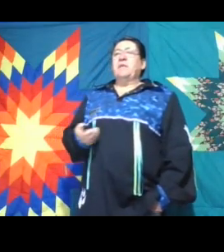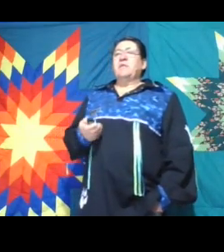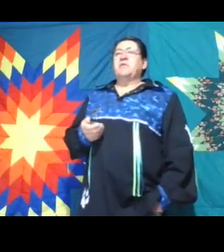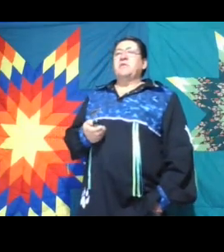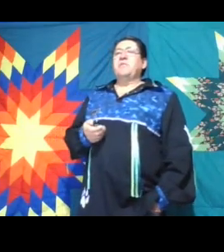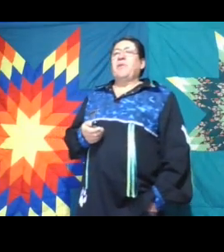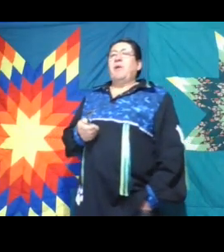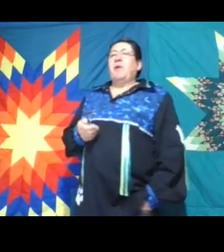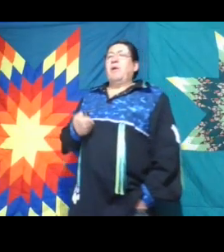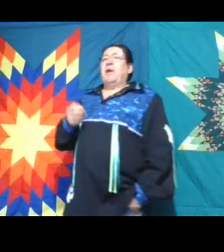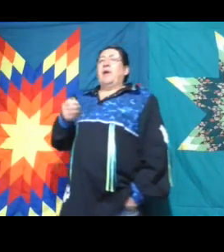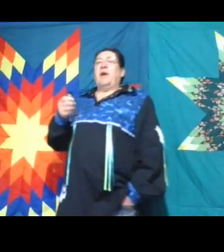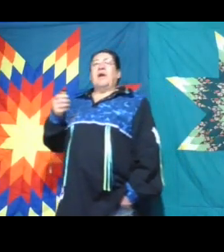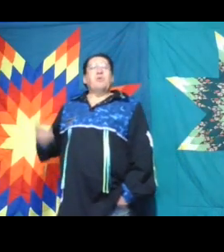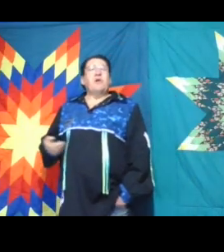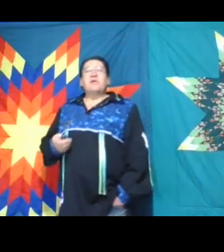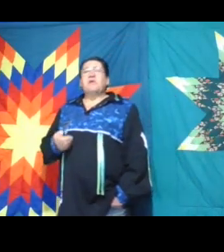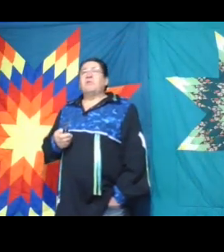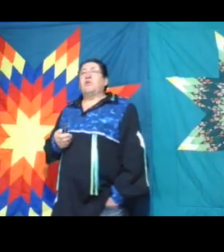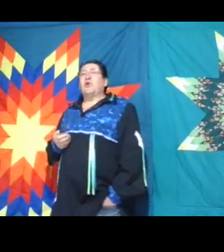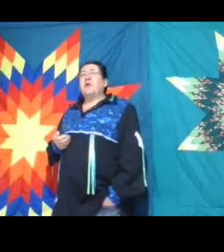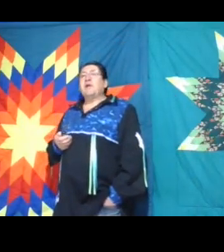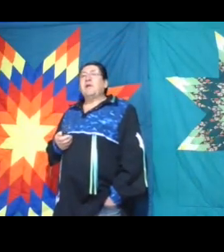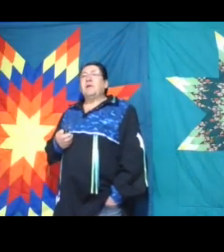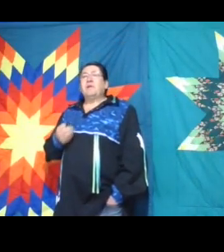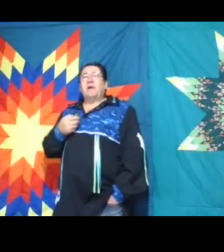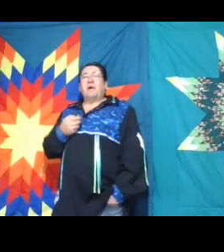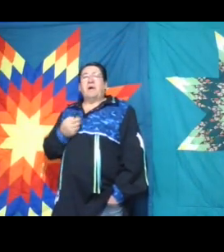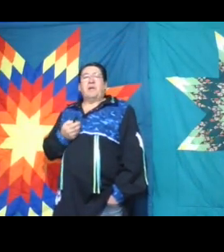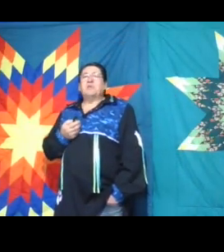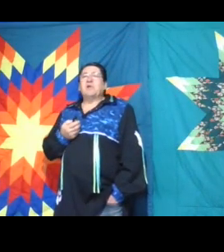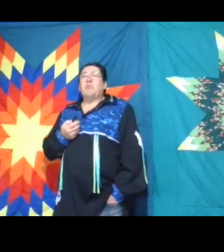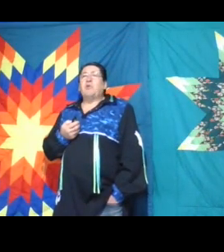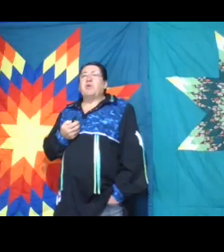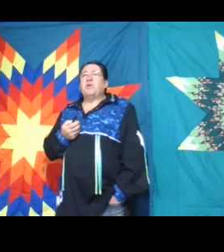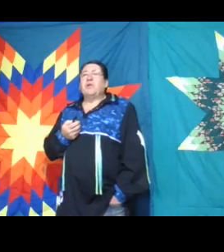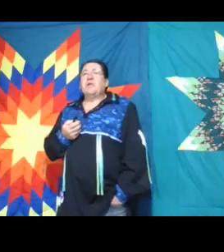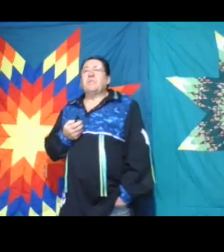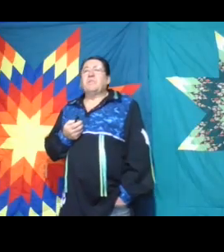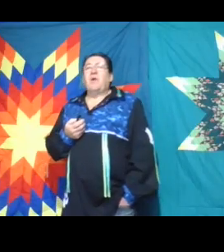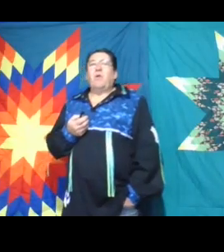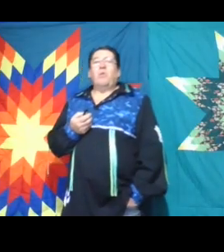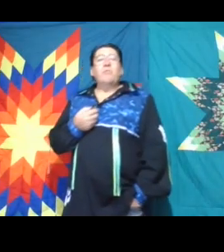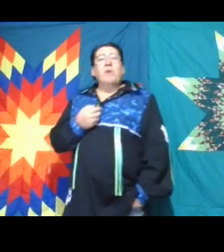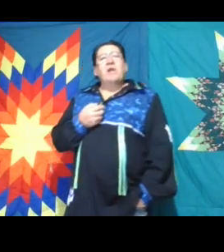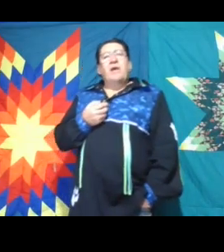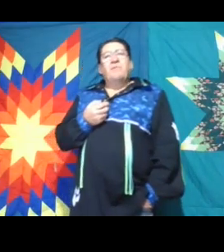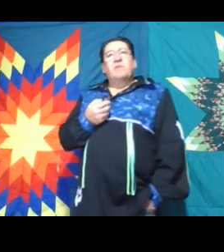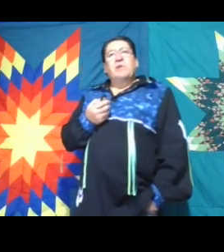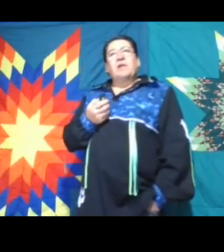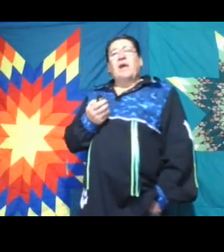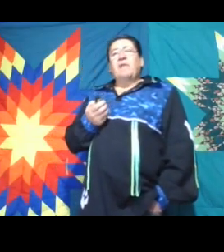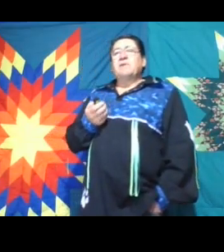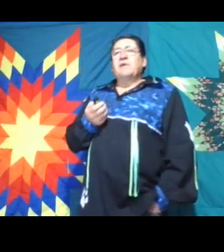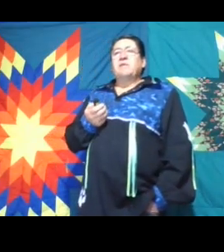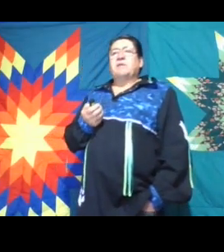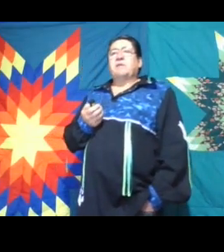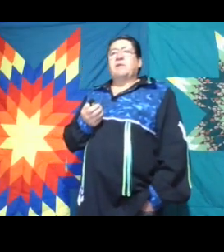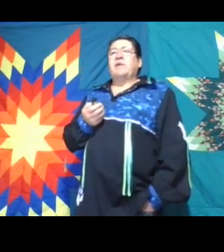that literature, experiential learning, those opportunities, we might not have some of the